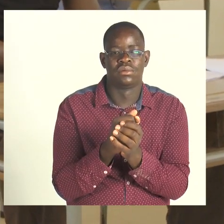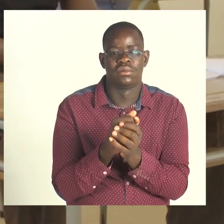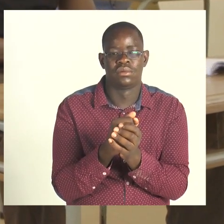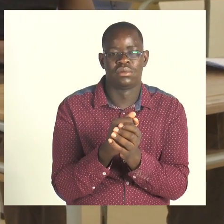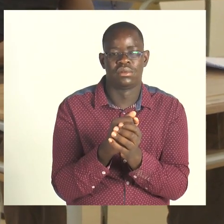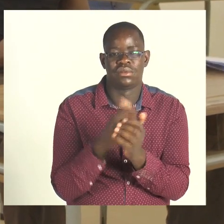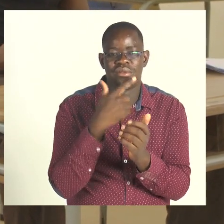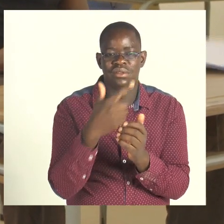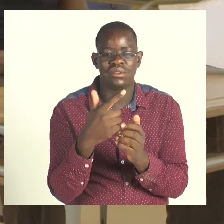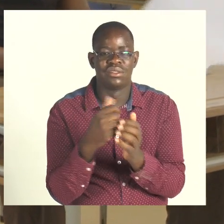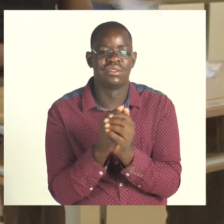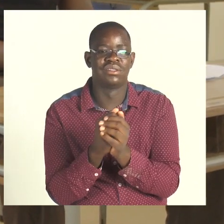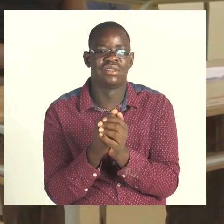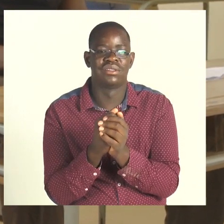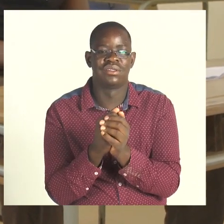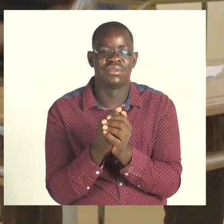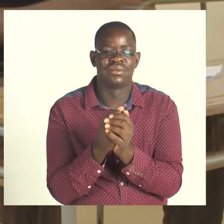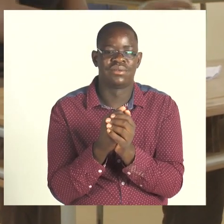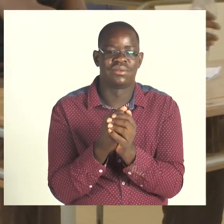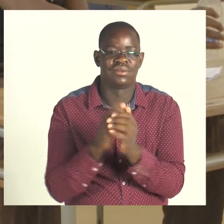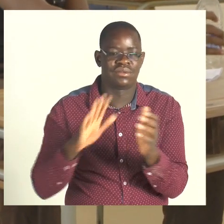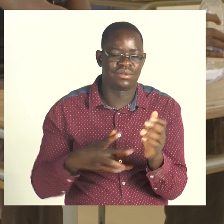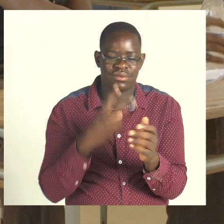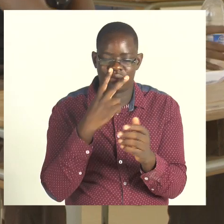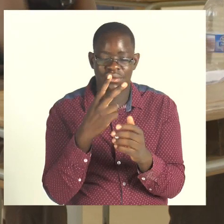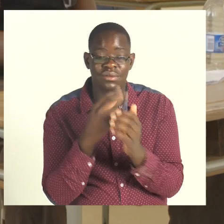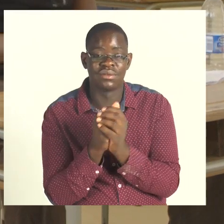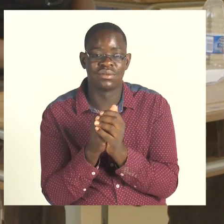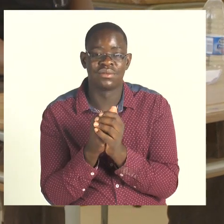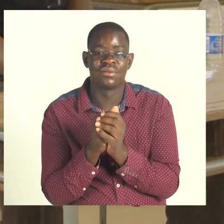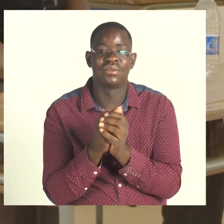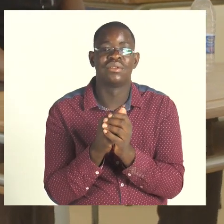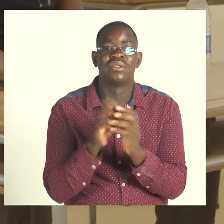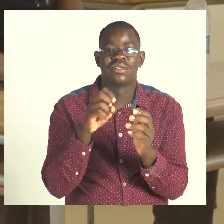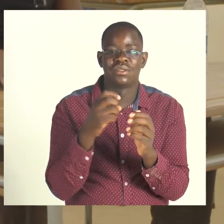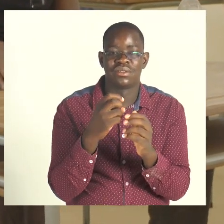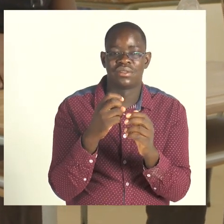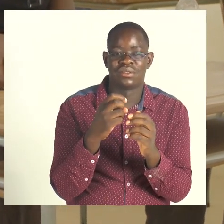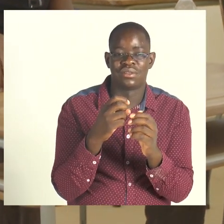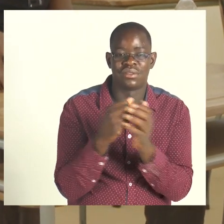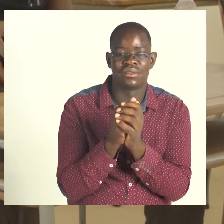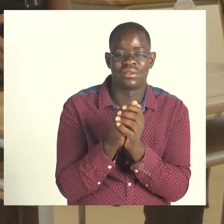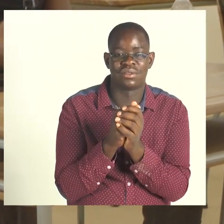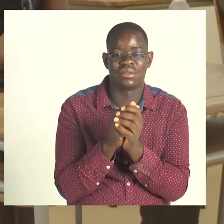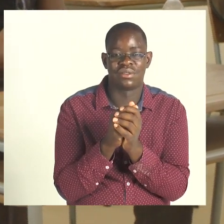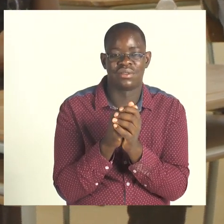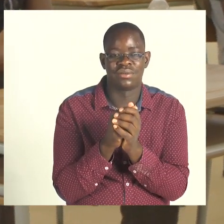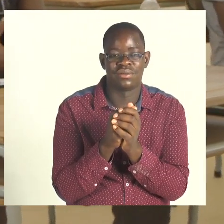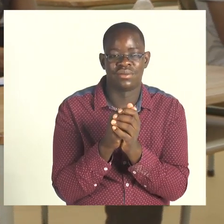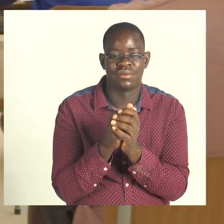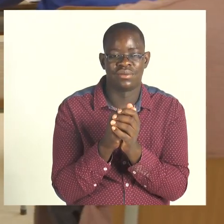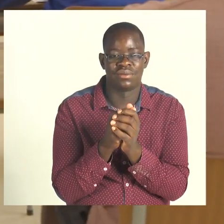After next year's harvest, I'll buy a bucket. I'll buy it. You'll buy it.